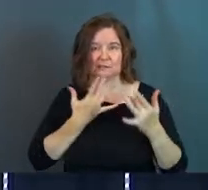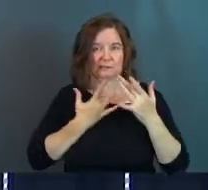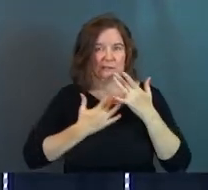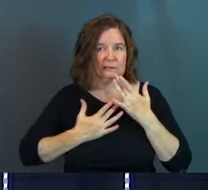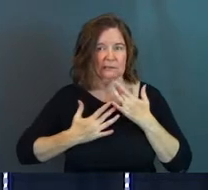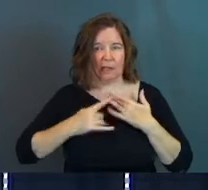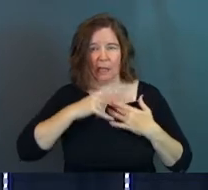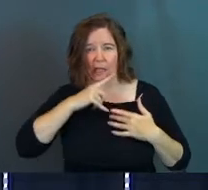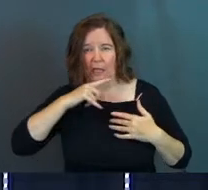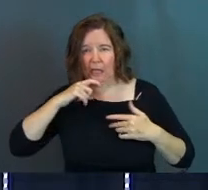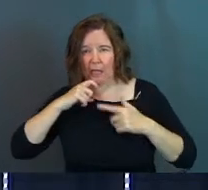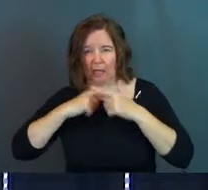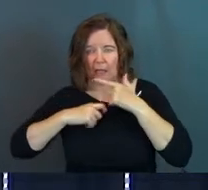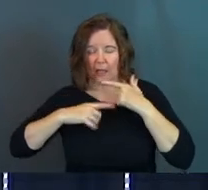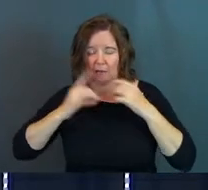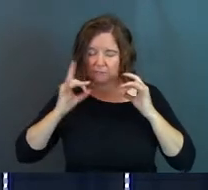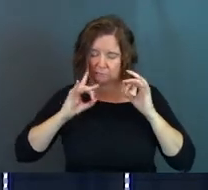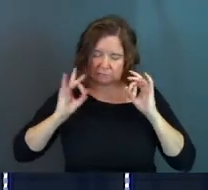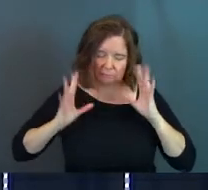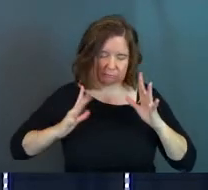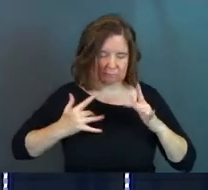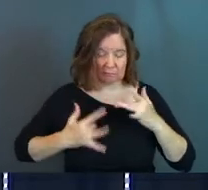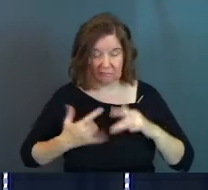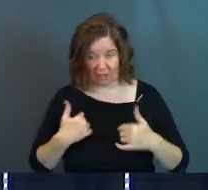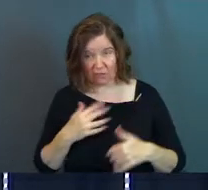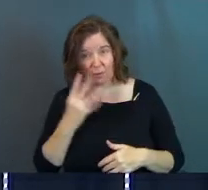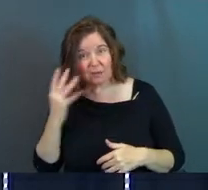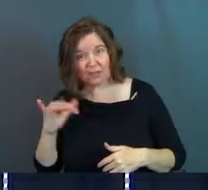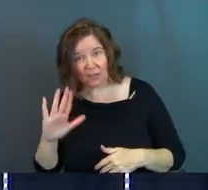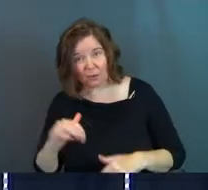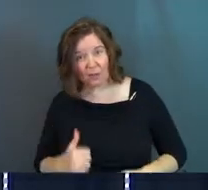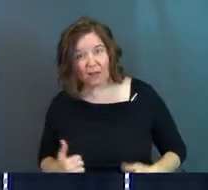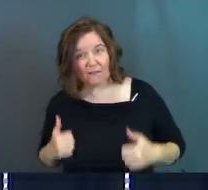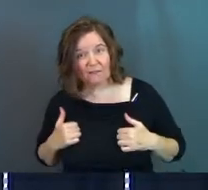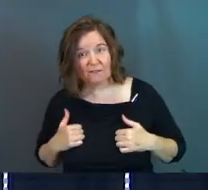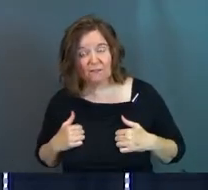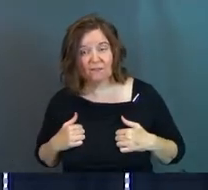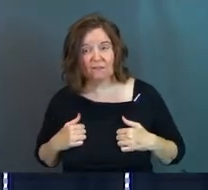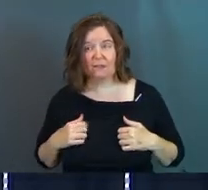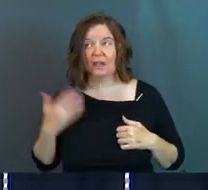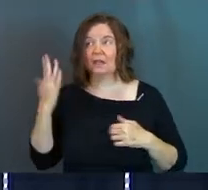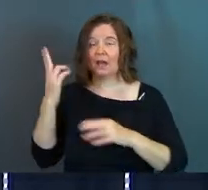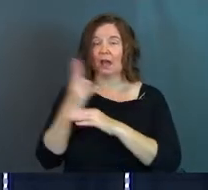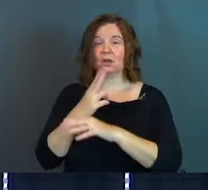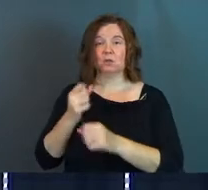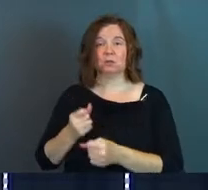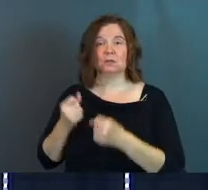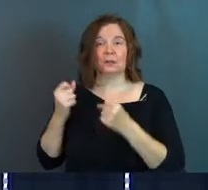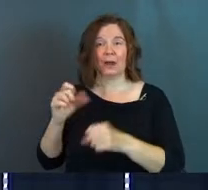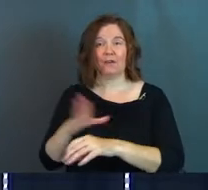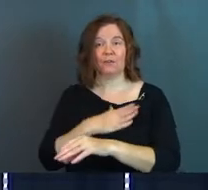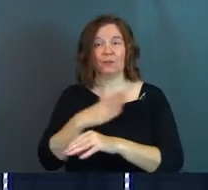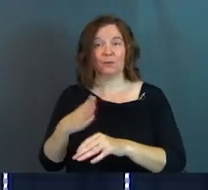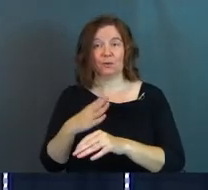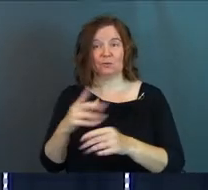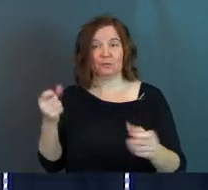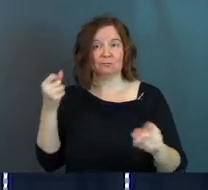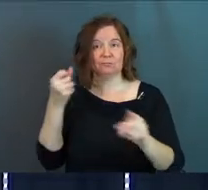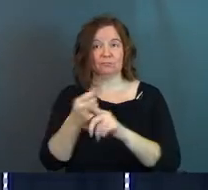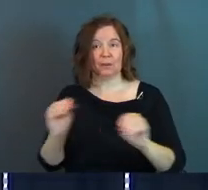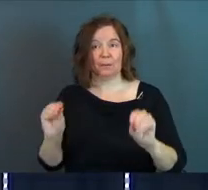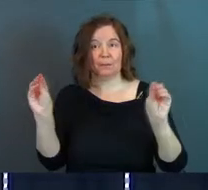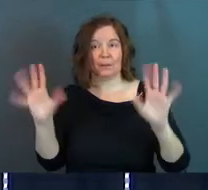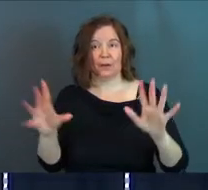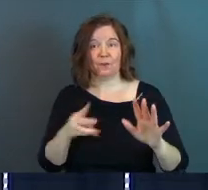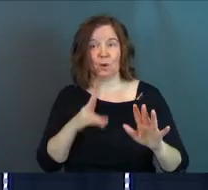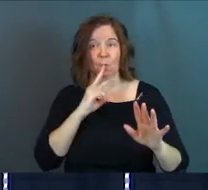and dryness in their life. Have you ever had desert and dryness in your life? God used the power of music to bring about a miracle that brought